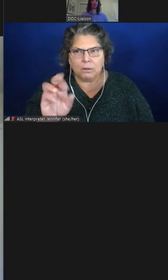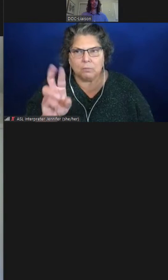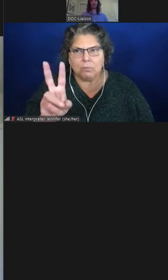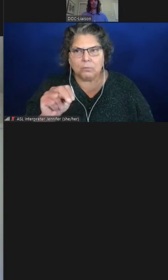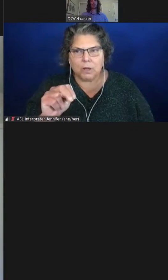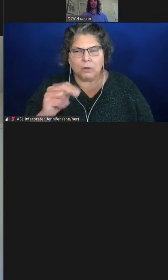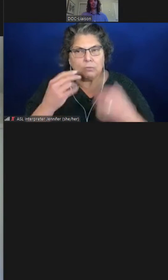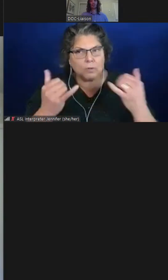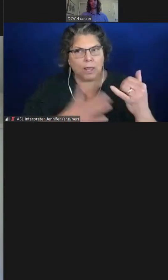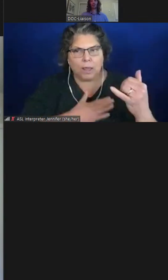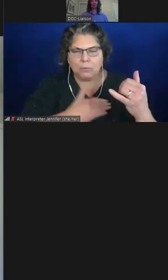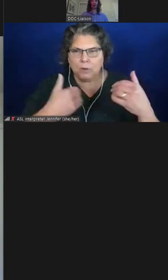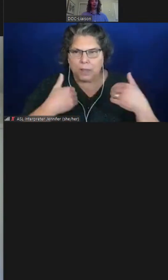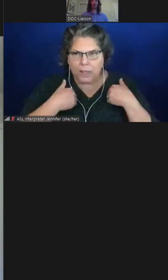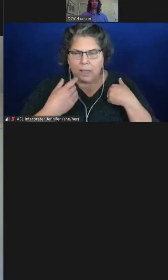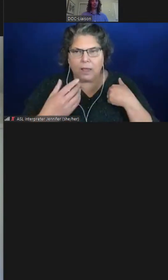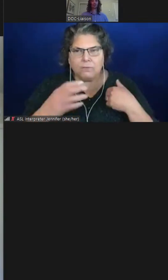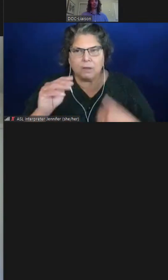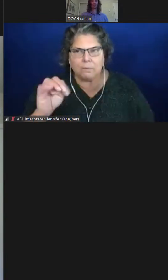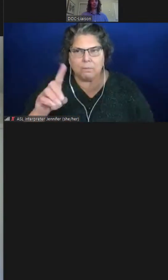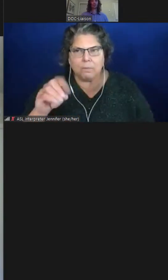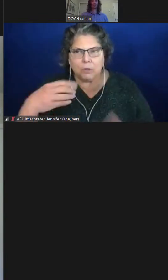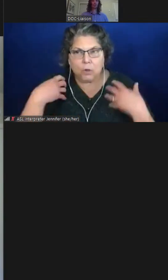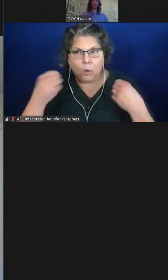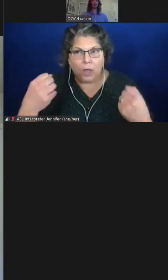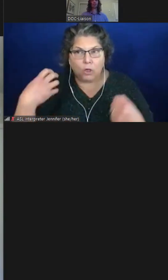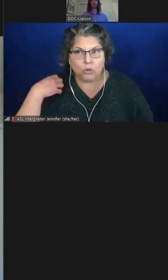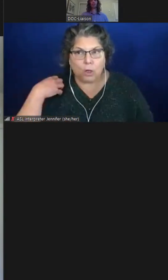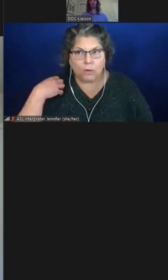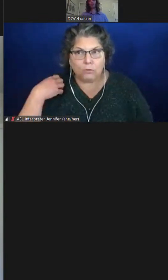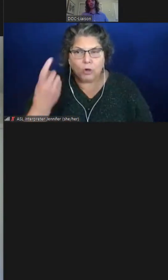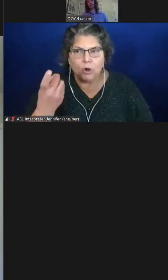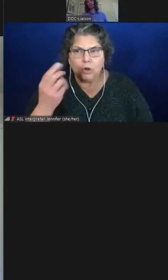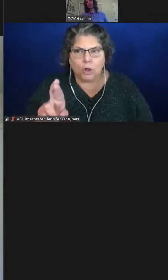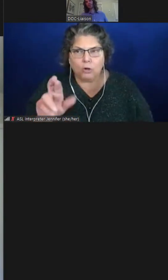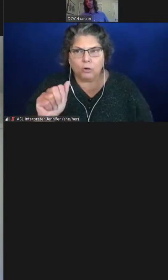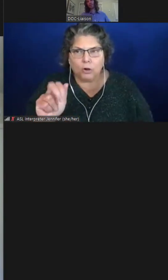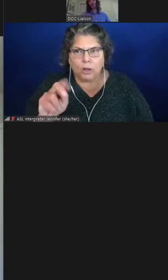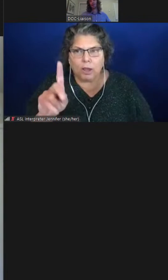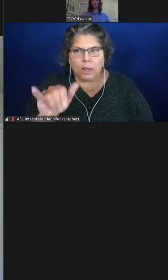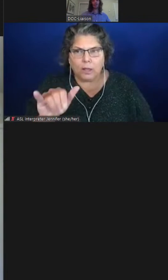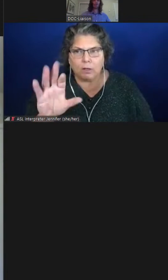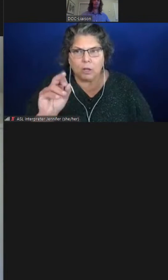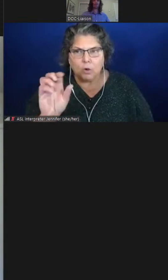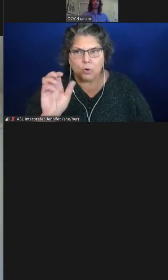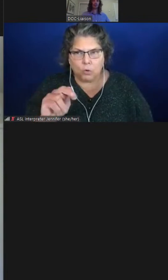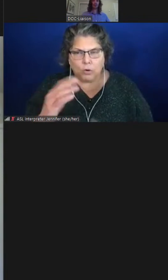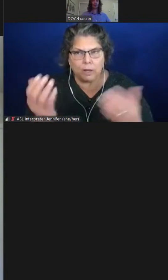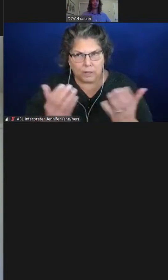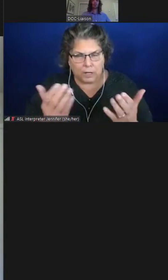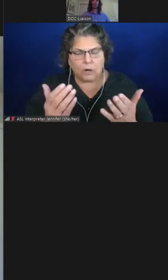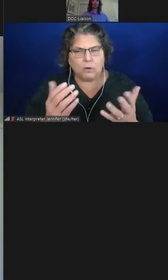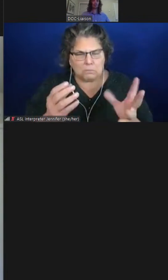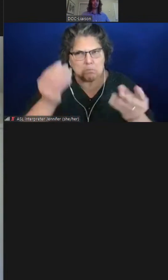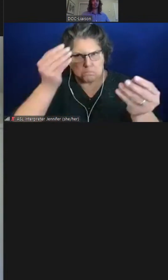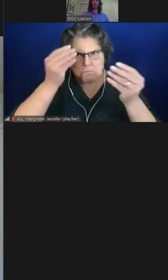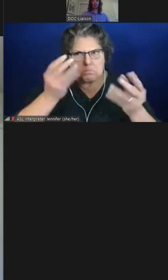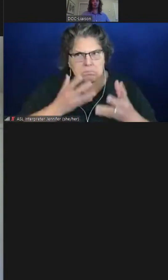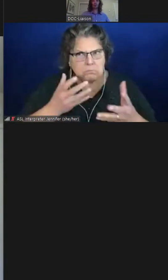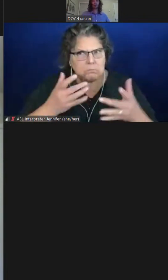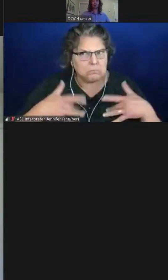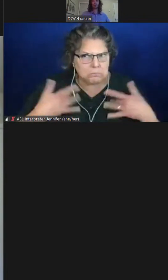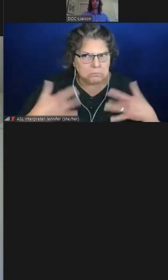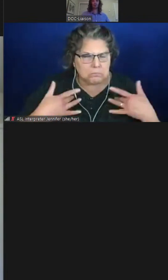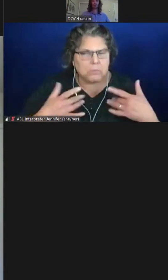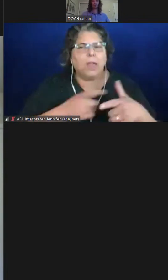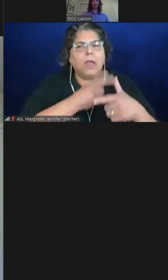Officer Dr. Andy Coren back with us. And we'll get the latest COVID-19 updates for the county from him. Then we'll move into taking some